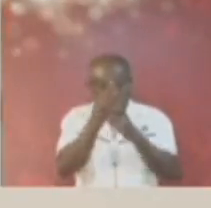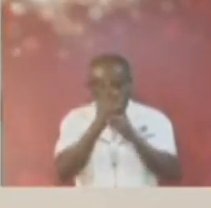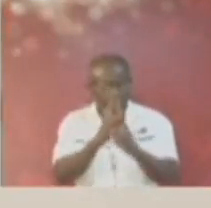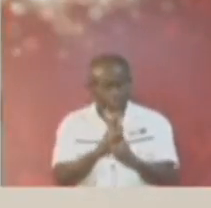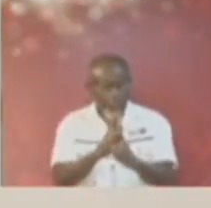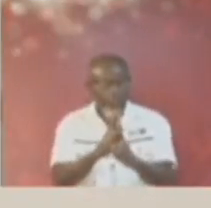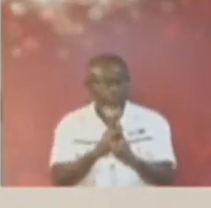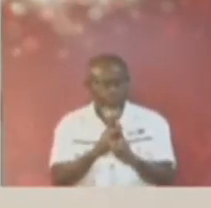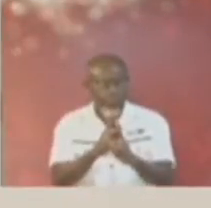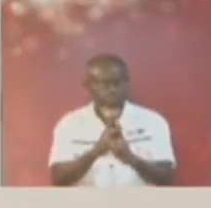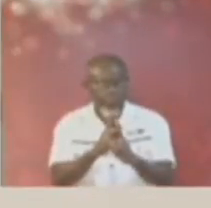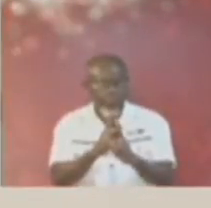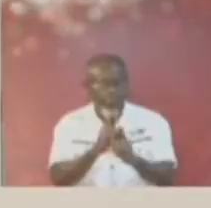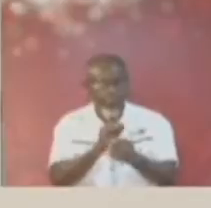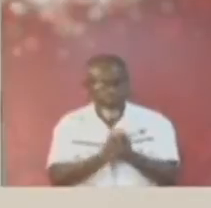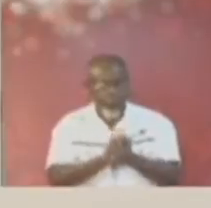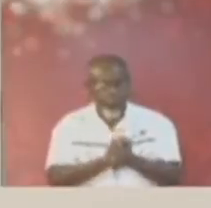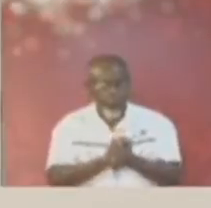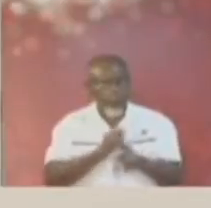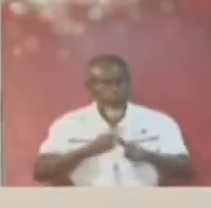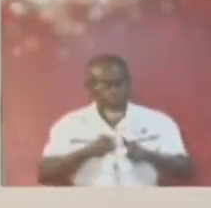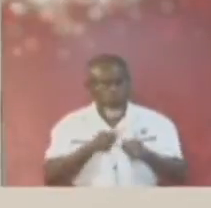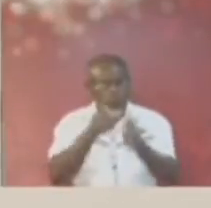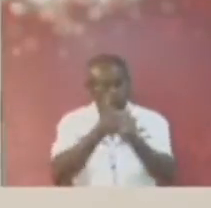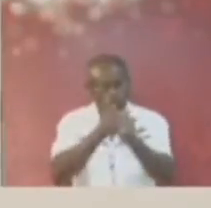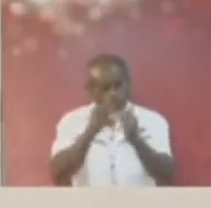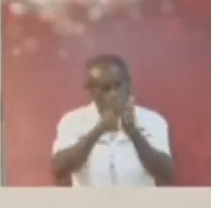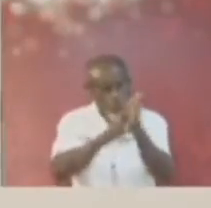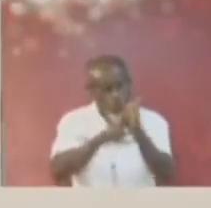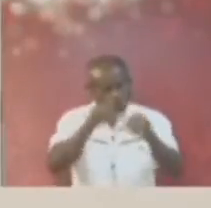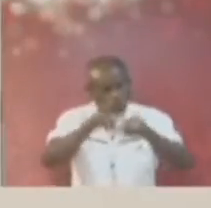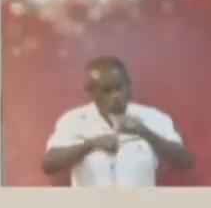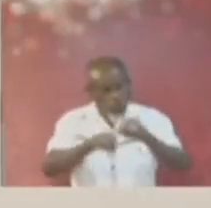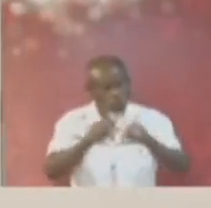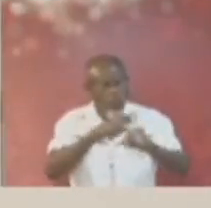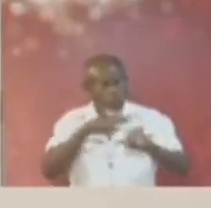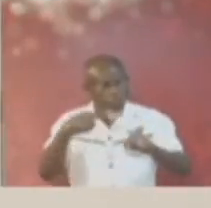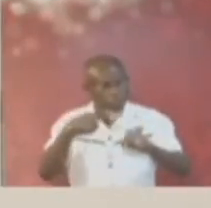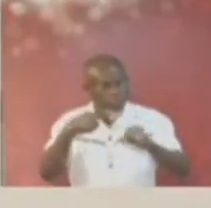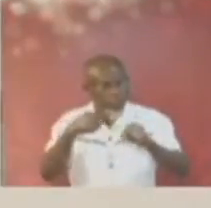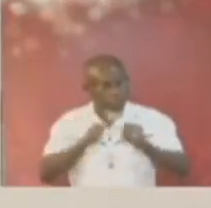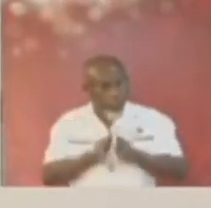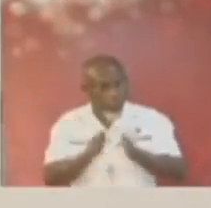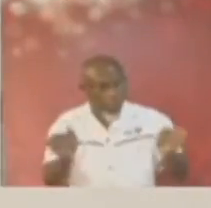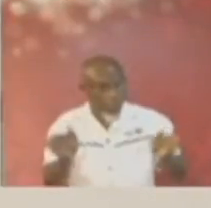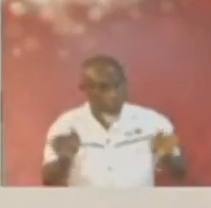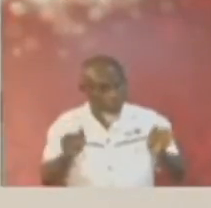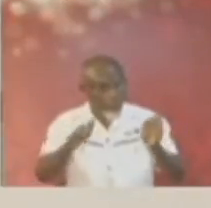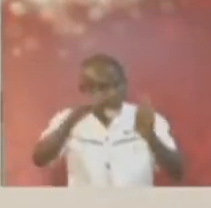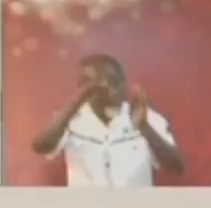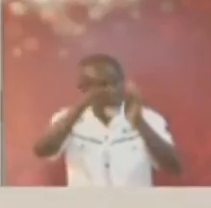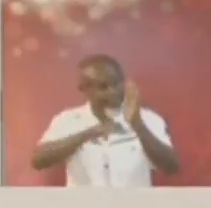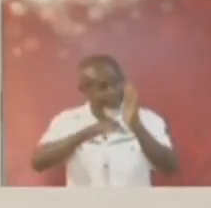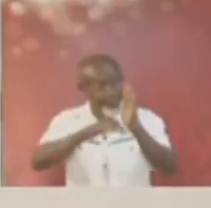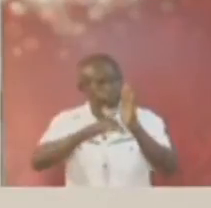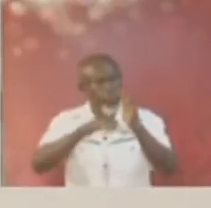already taken have reduced risk to the population. So thank you for that. The second question, can you just remind me what that